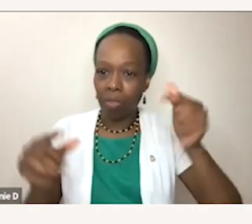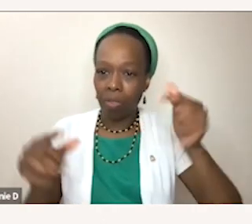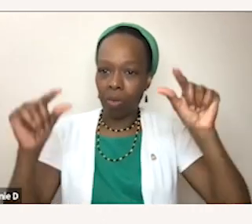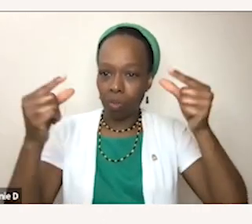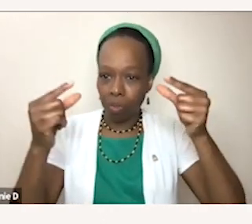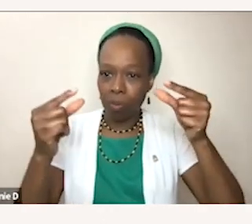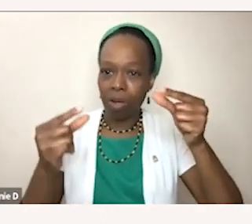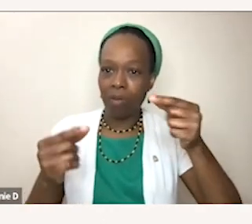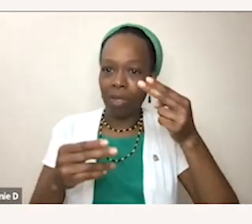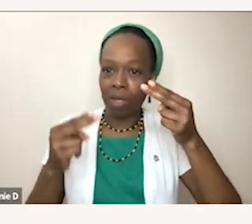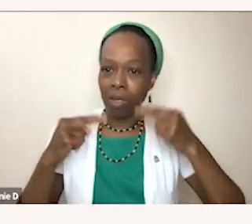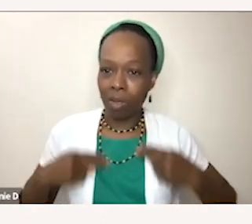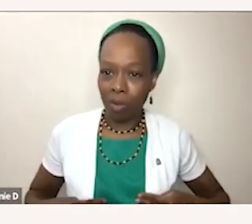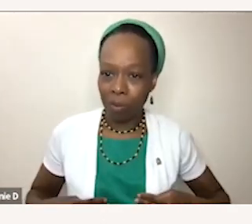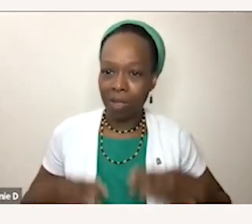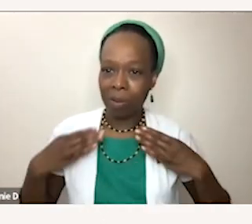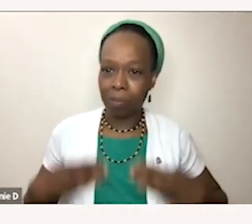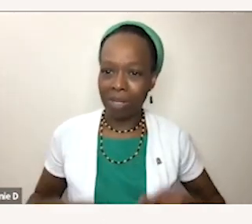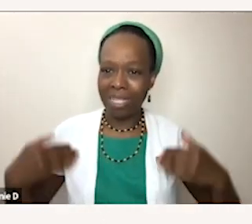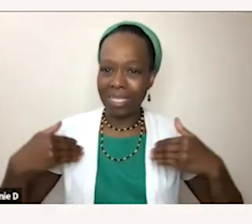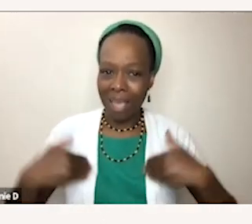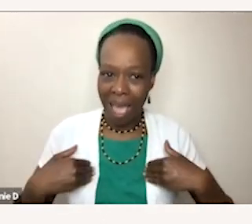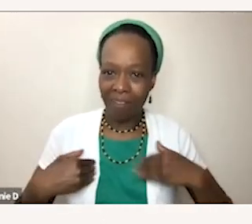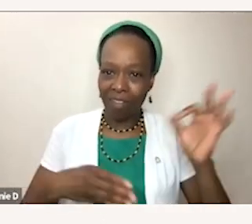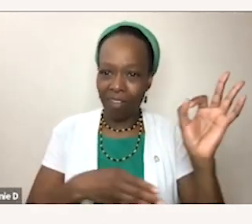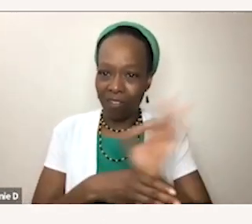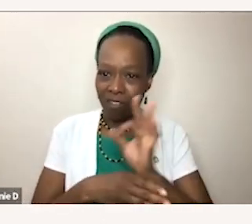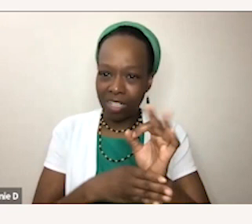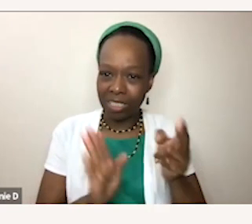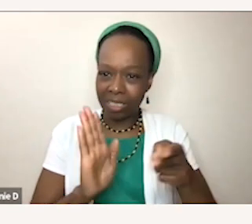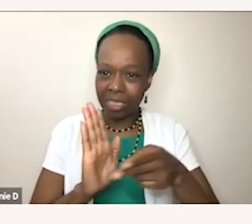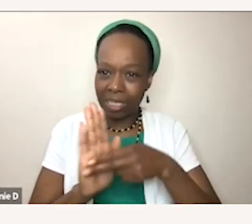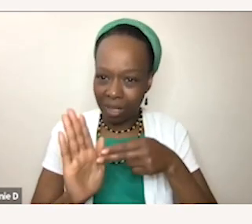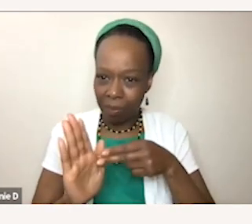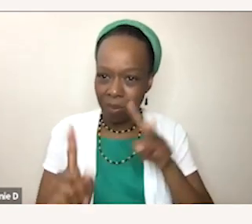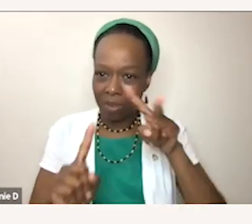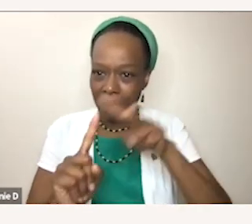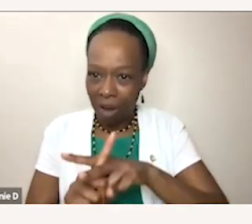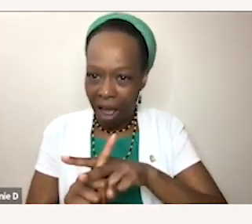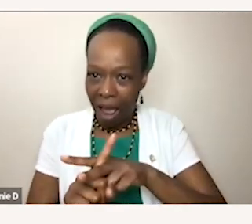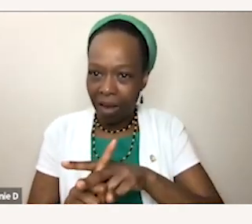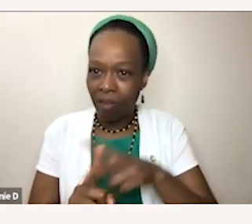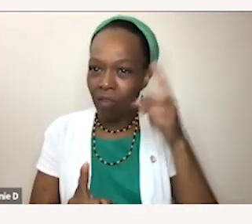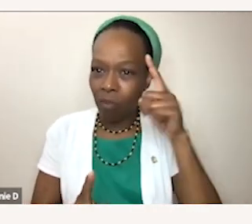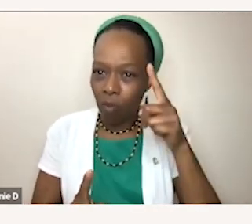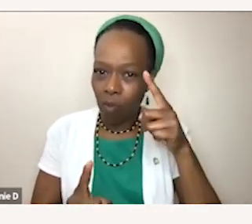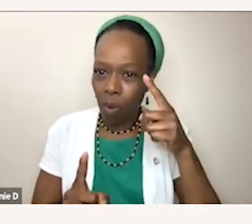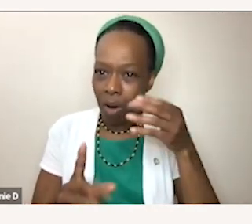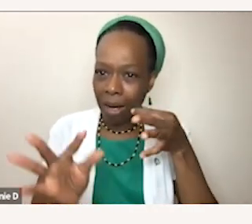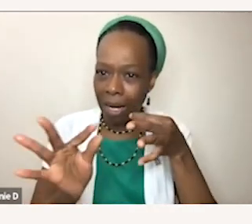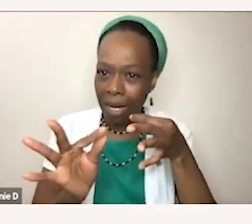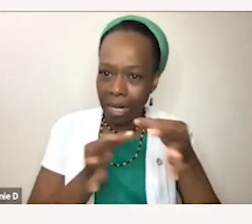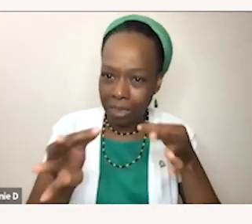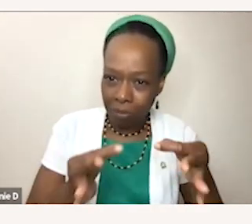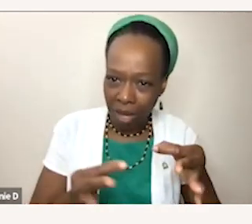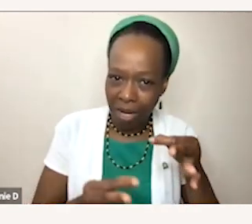labels applied to them as a way of like addressing or explaining their competency? None that I